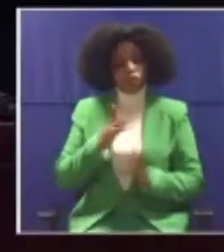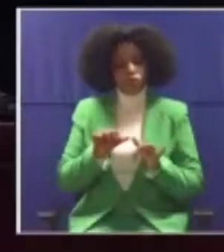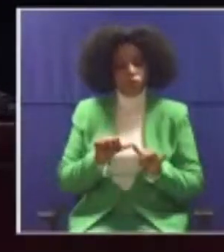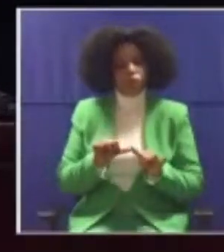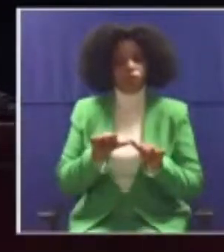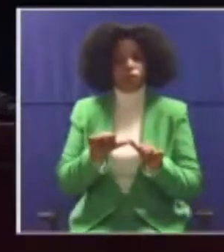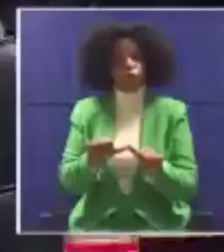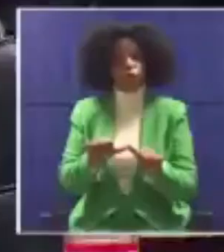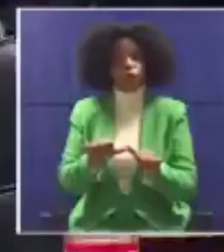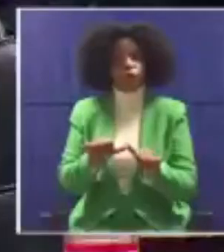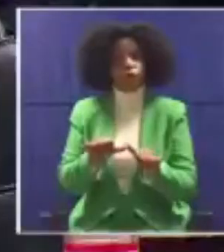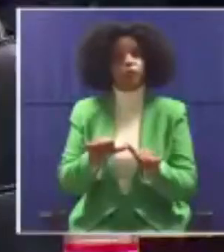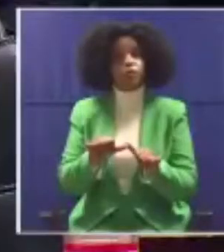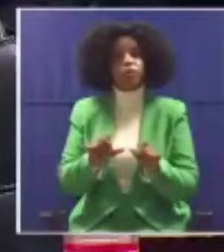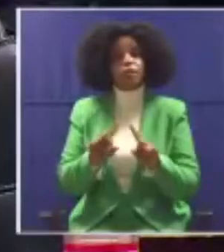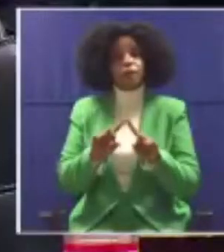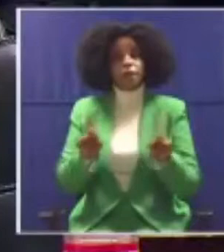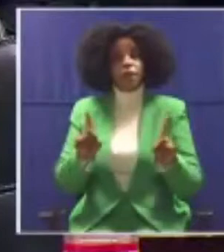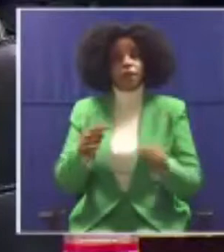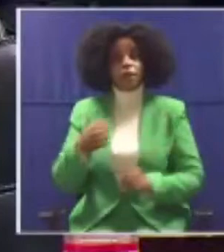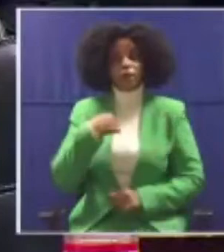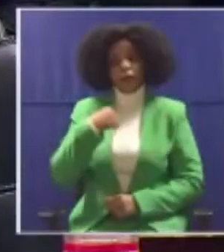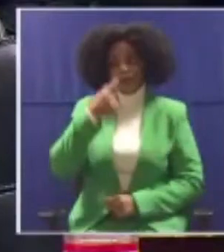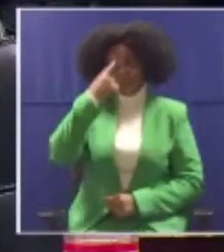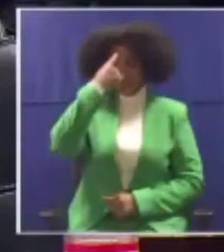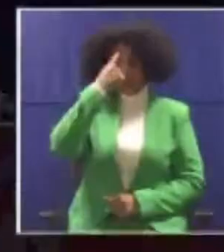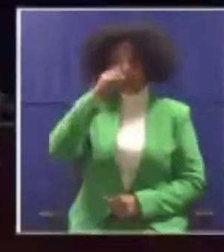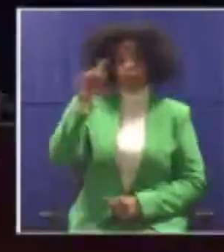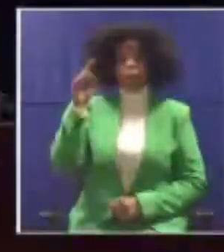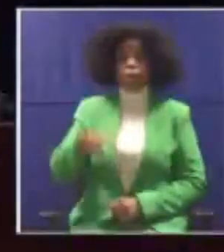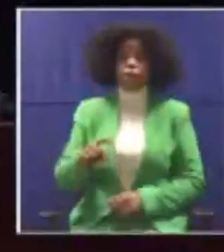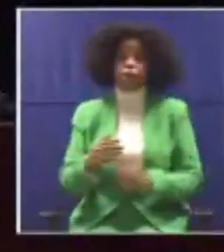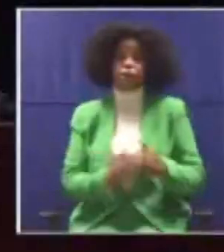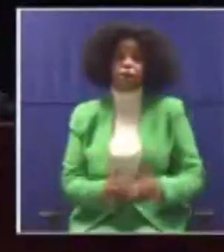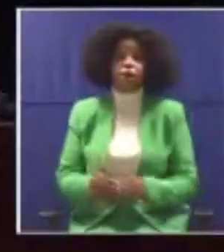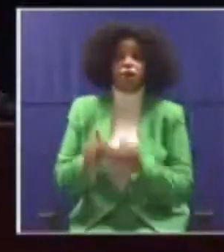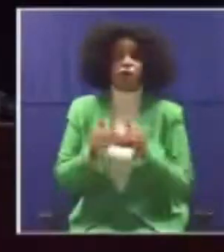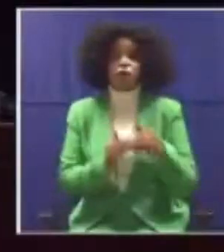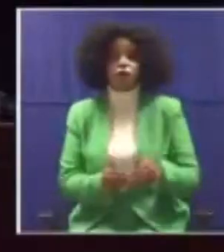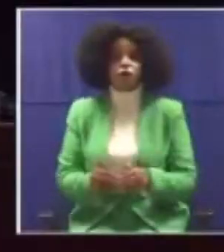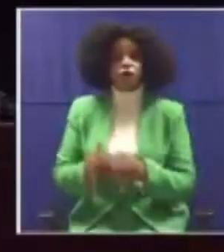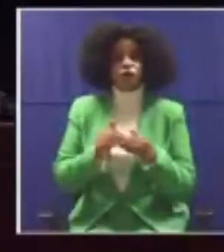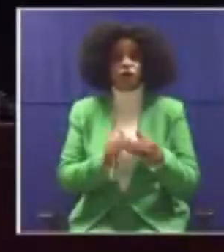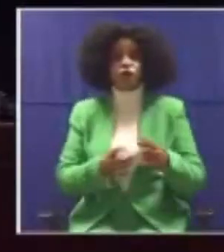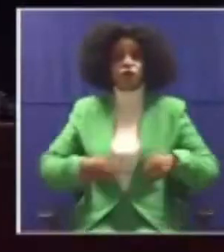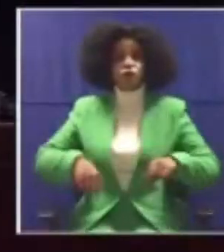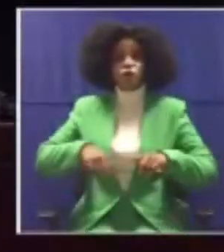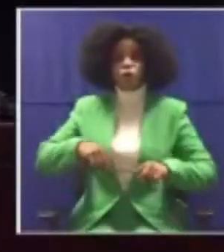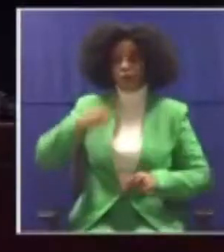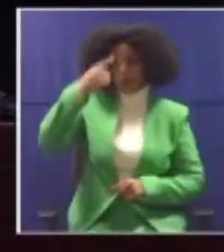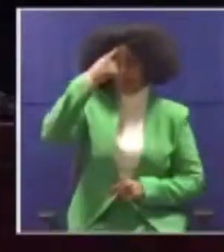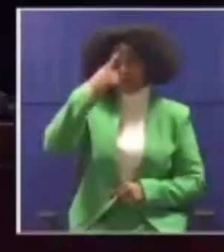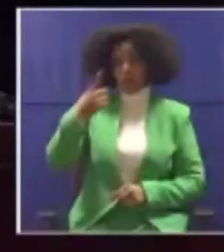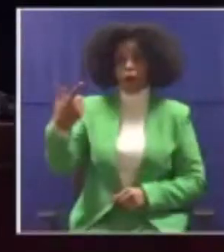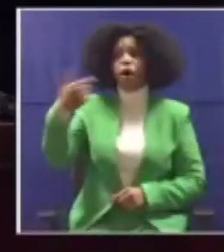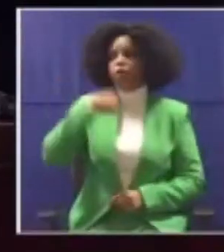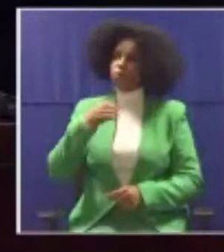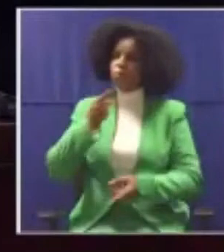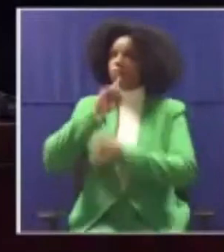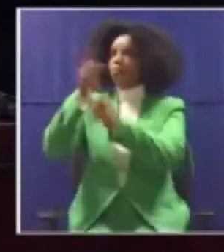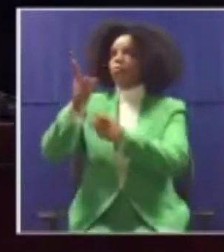position. But I think we must be careful not to think we can impose our will